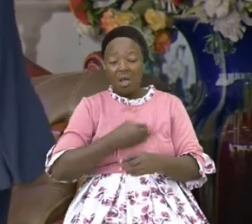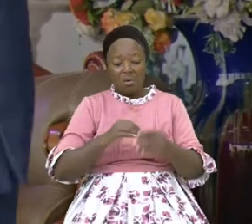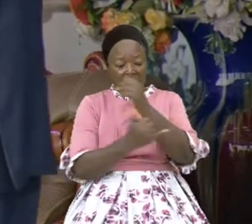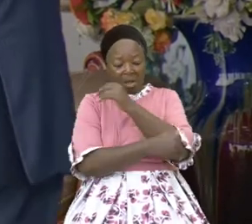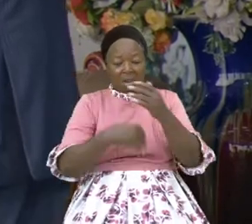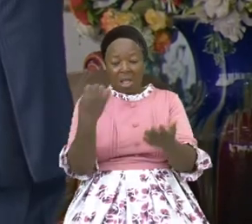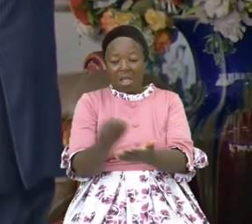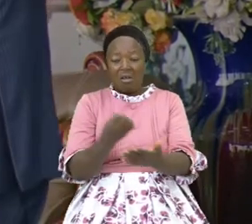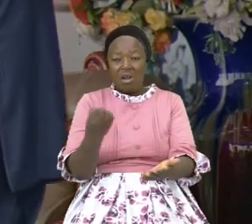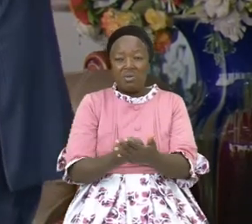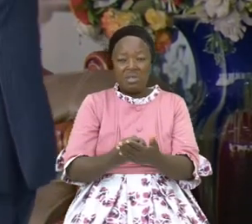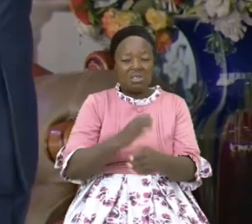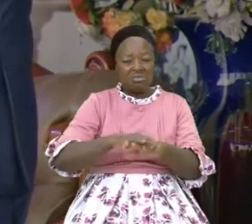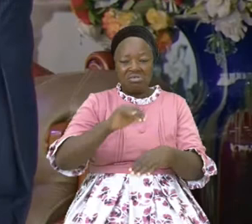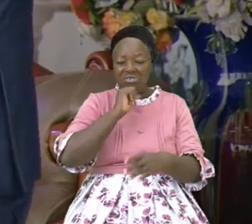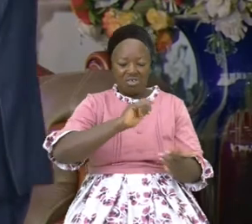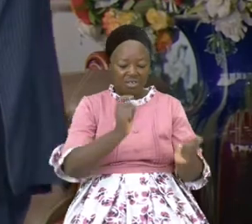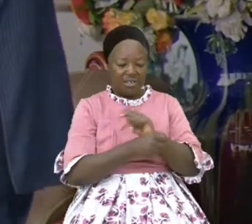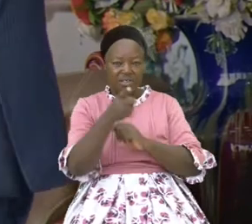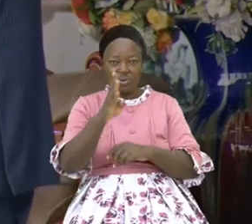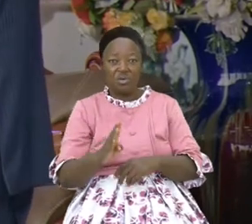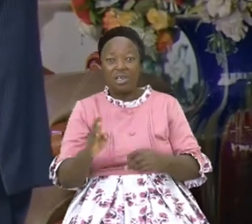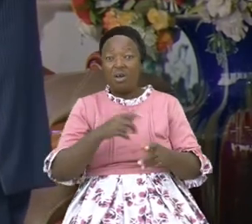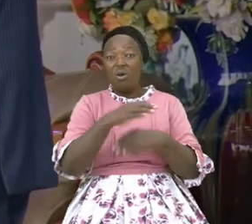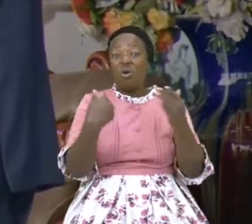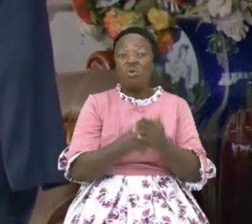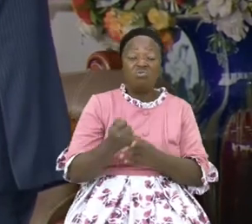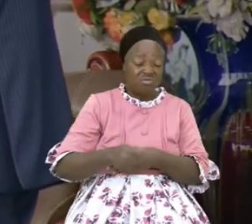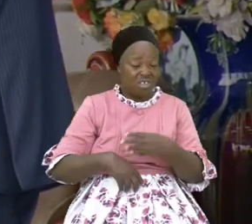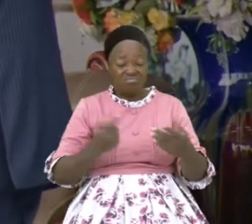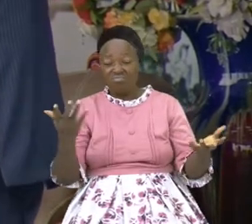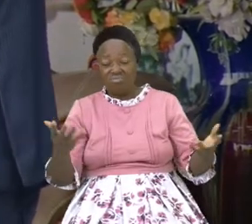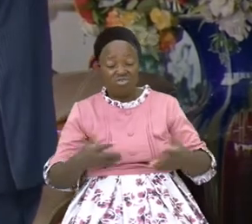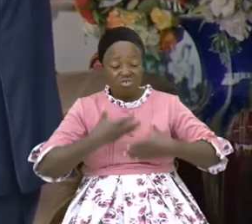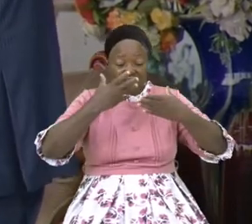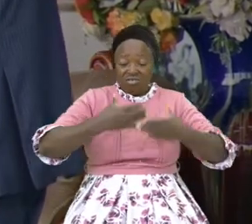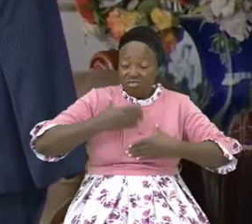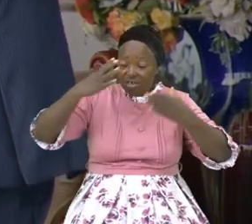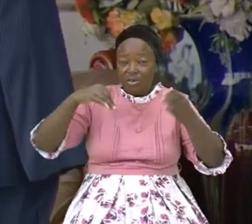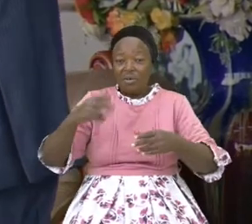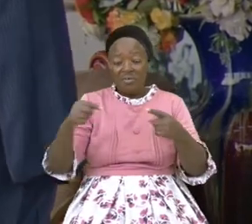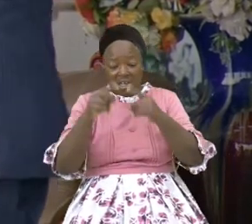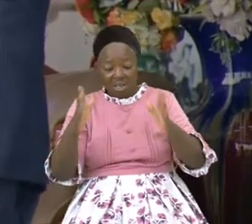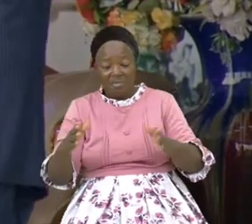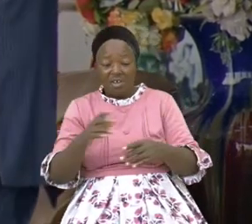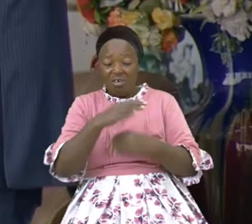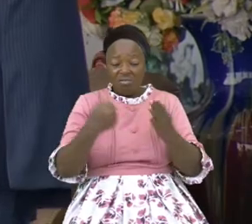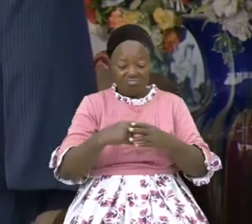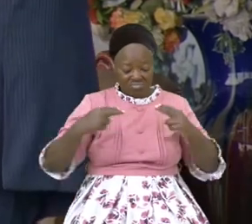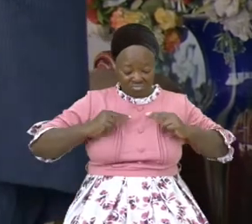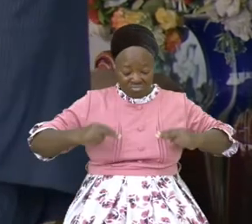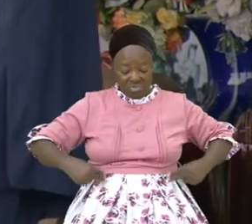The bragging and the boasting of enemies, puny people, poor people, human beings,